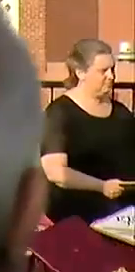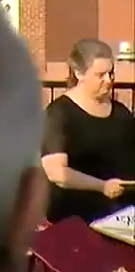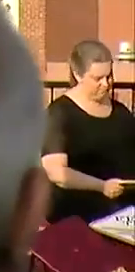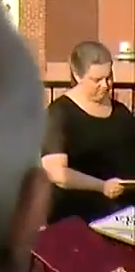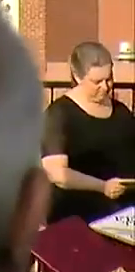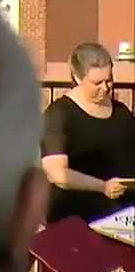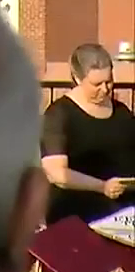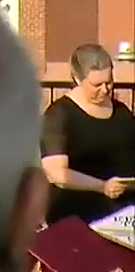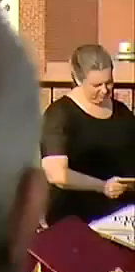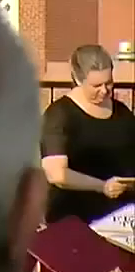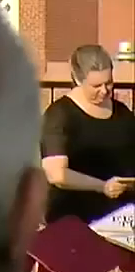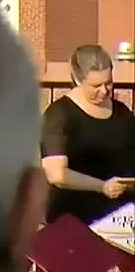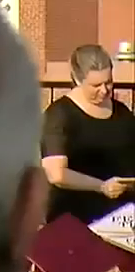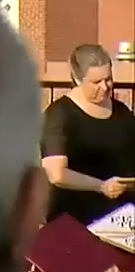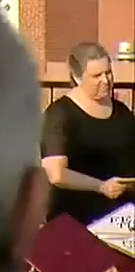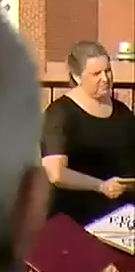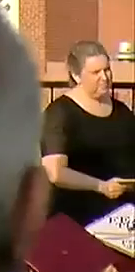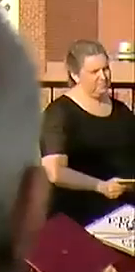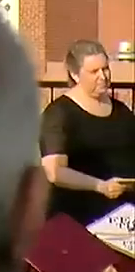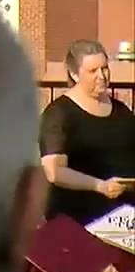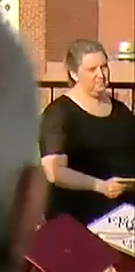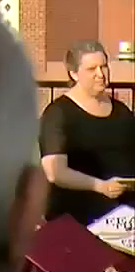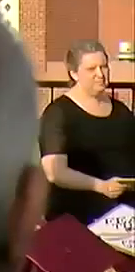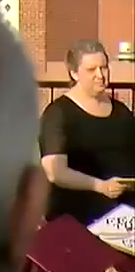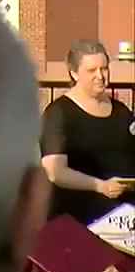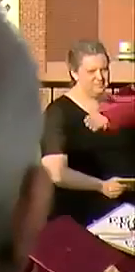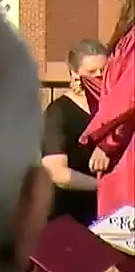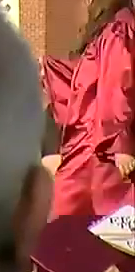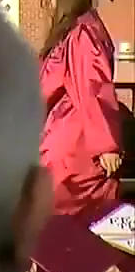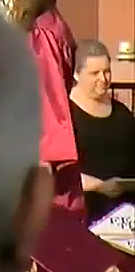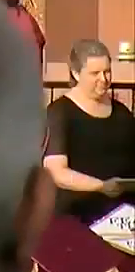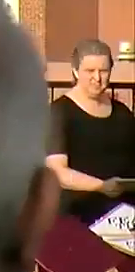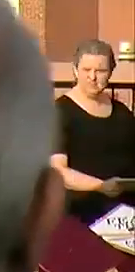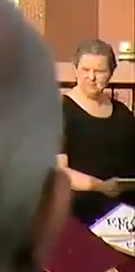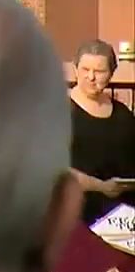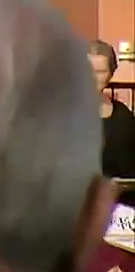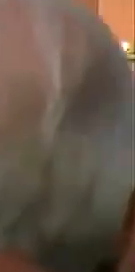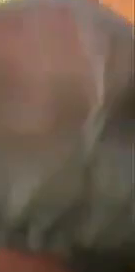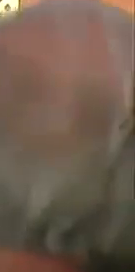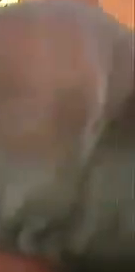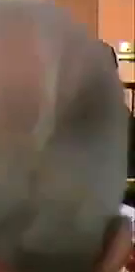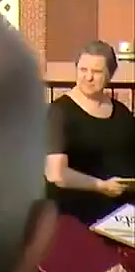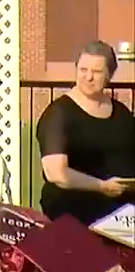Michelle Blake.